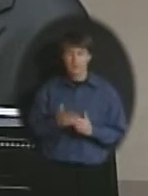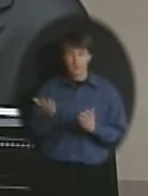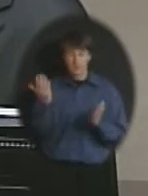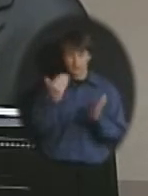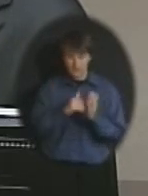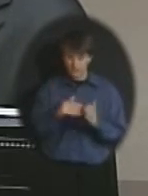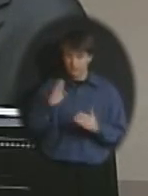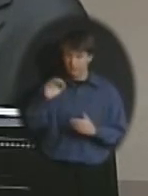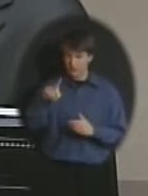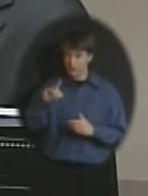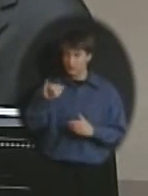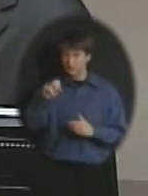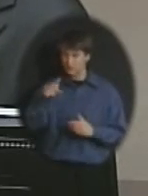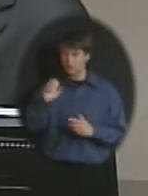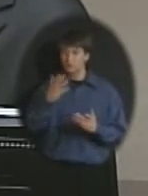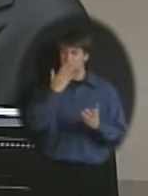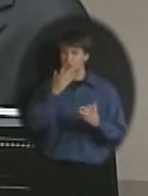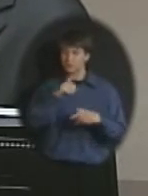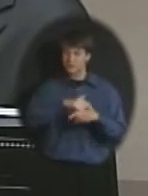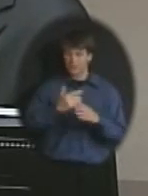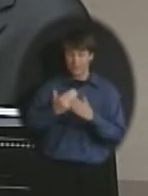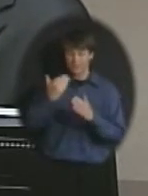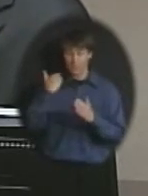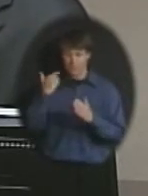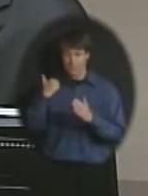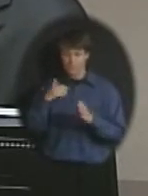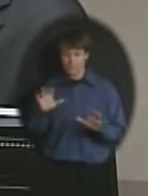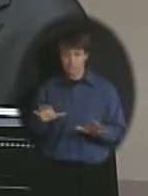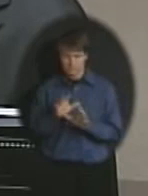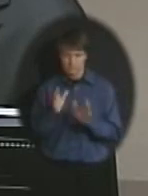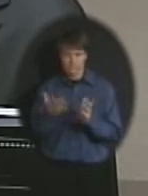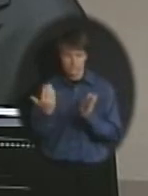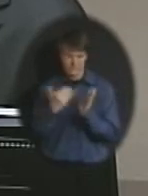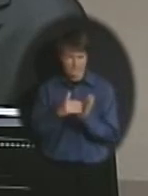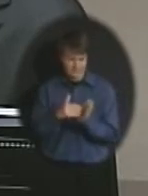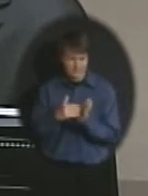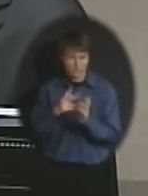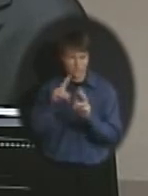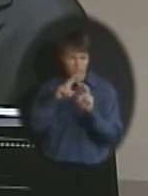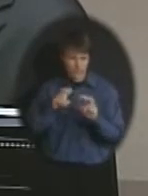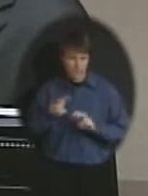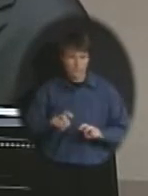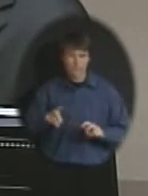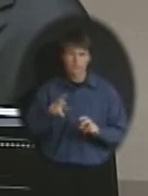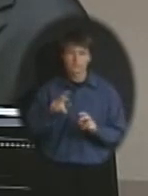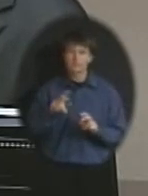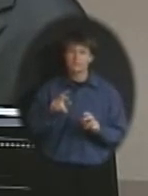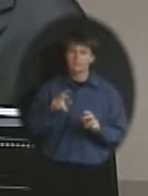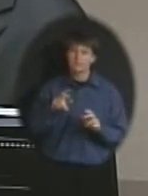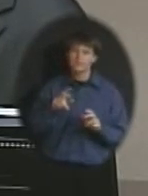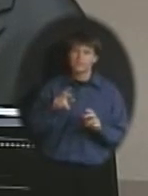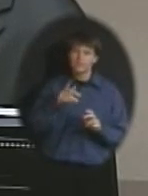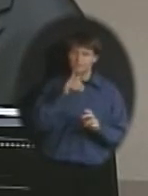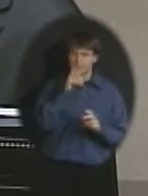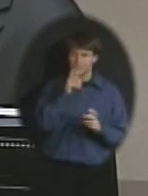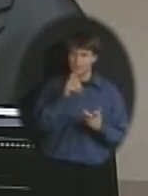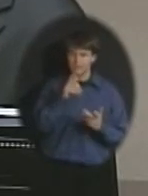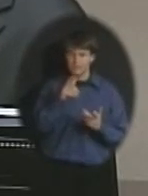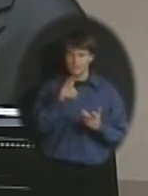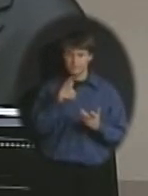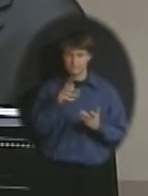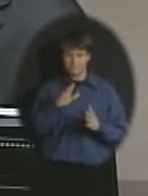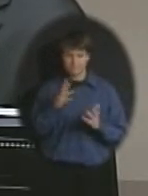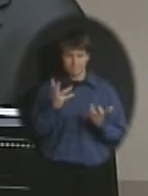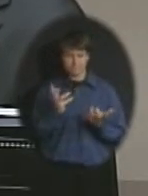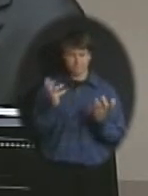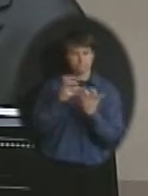bond issue. This was good timing to do it before we go back out. Did analysis of who probably meets our needs the